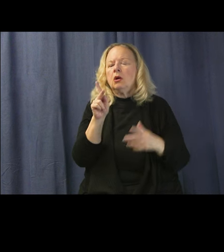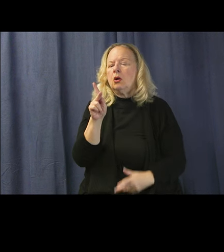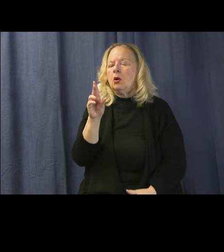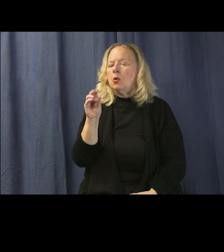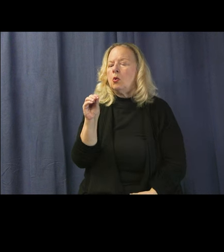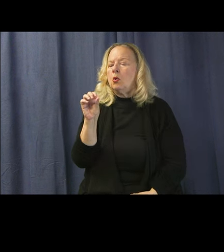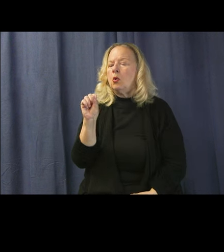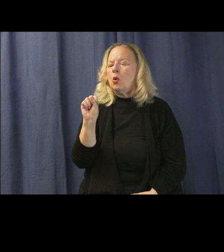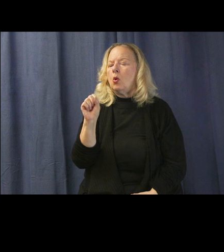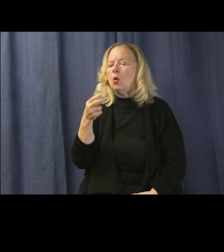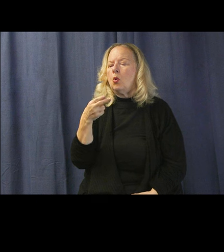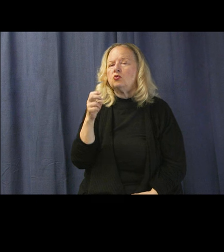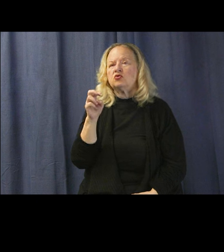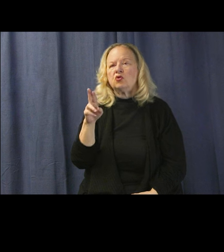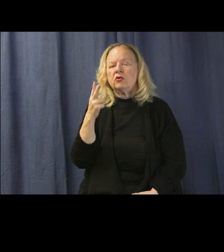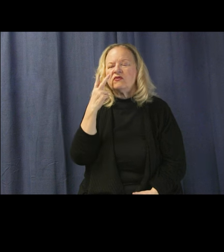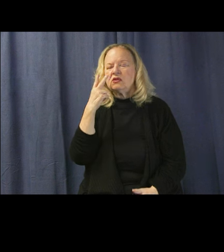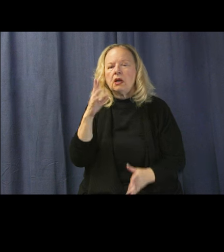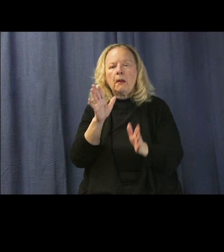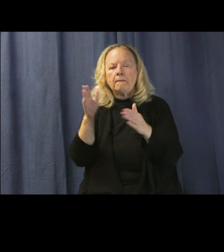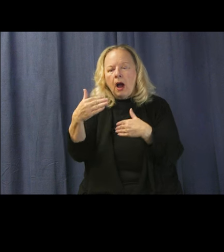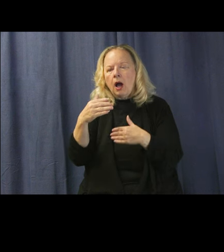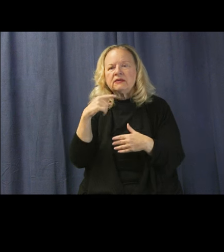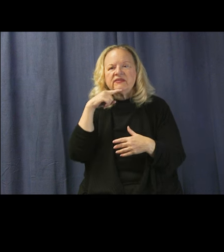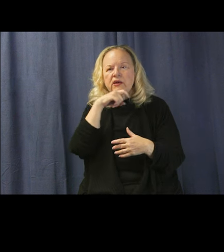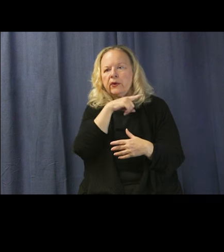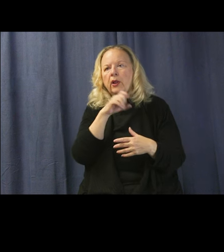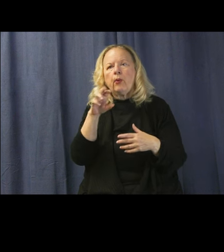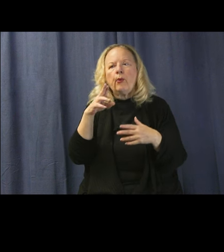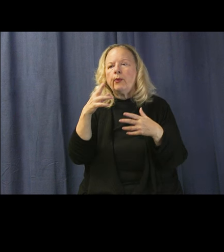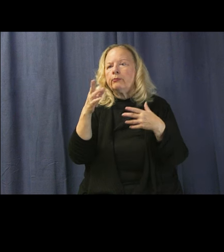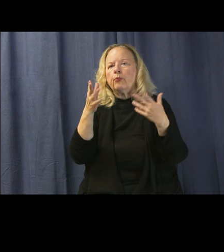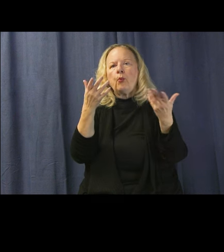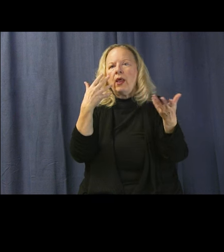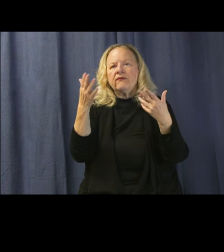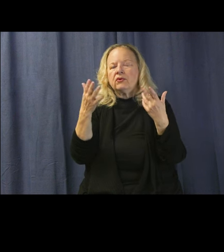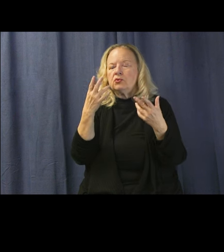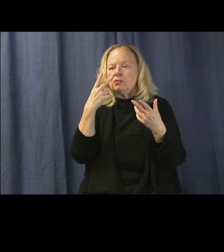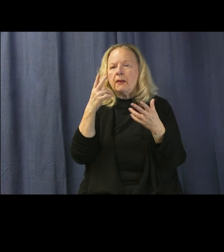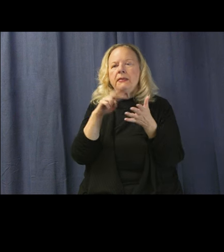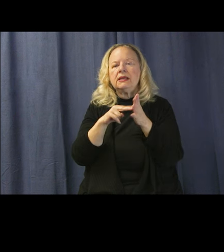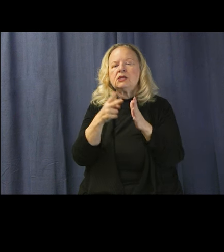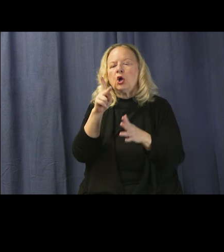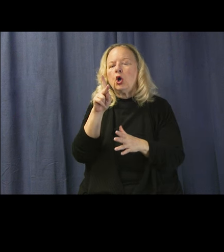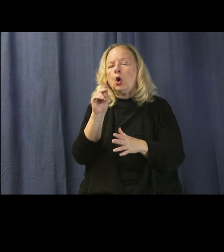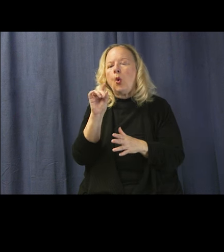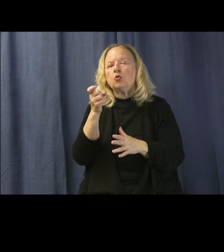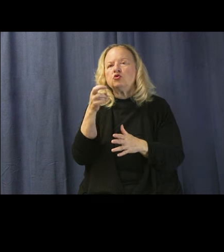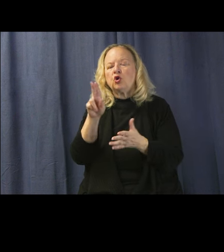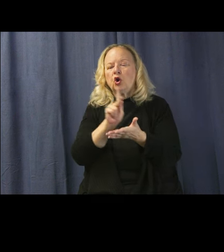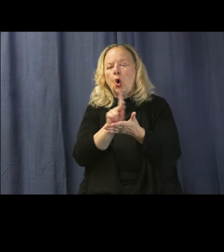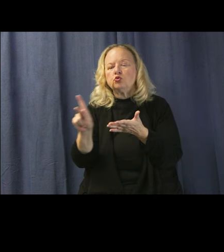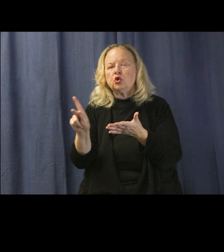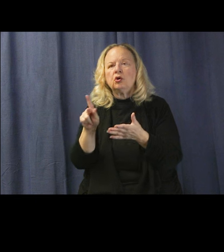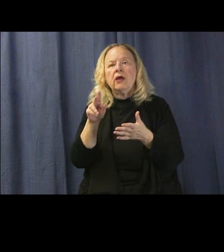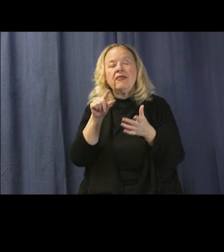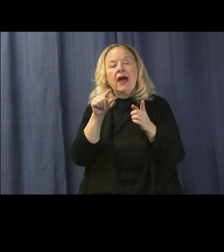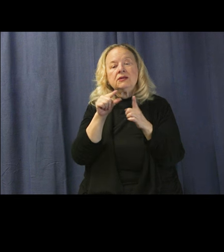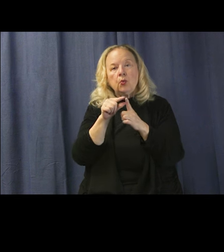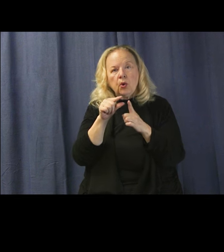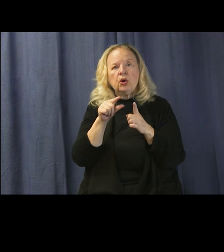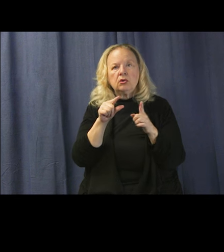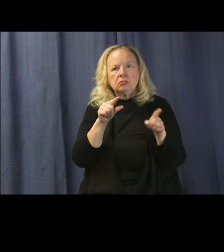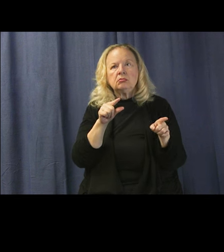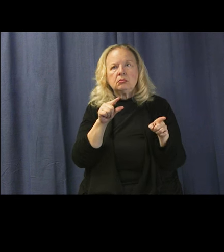Kosher. If you see this on a box of cereal or on anything, that means it is kosher. So the letter is a